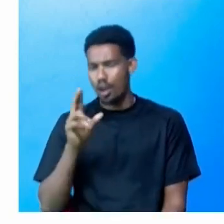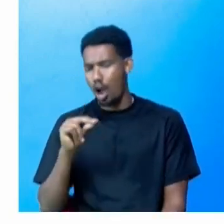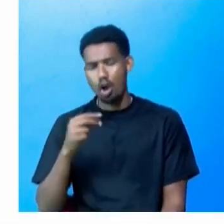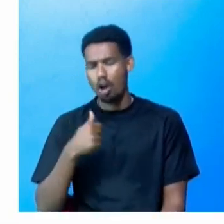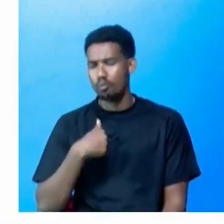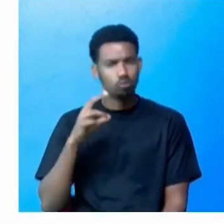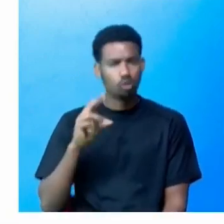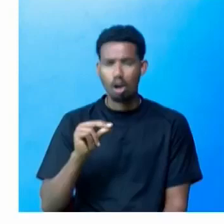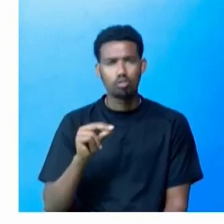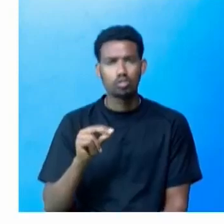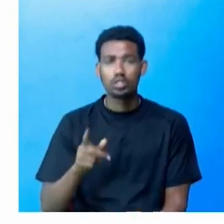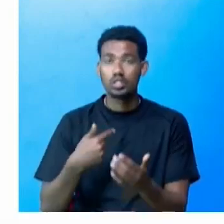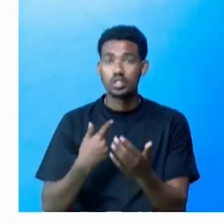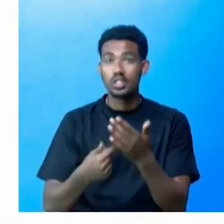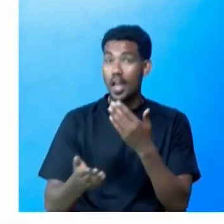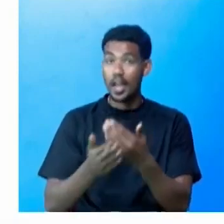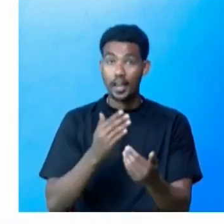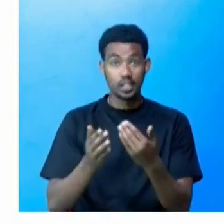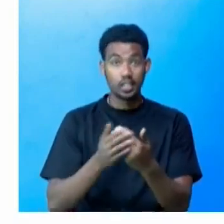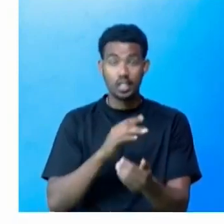can